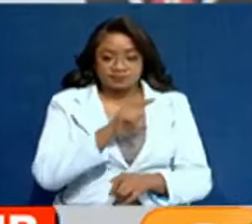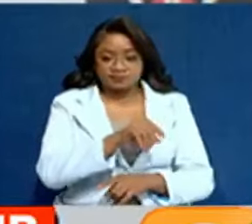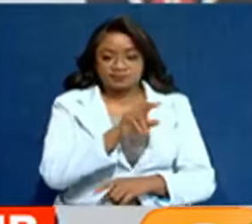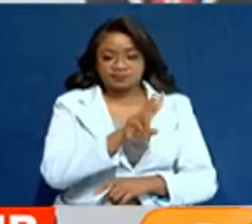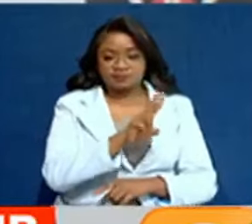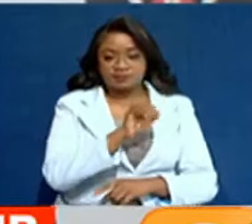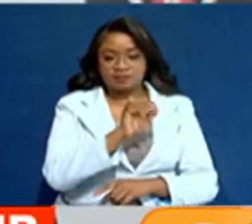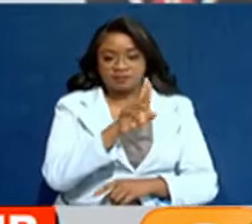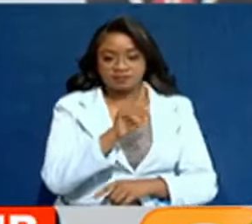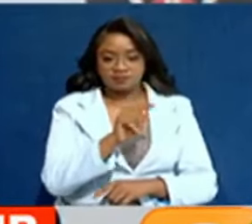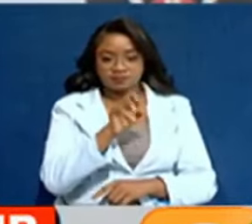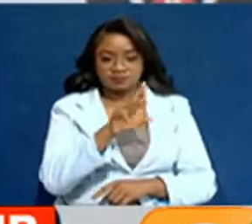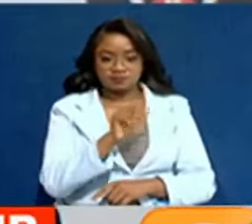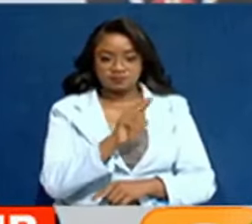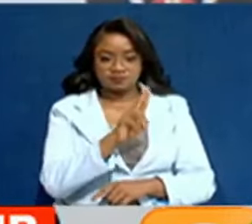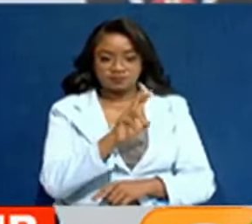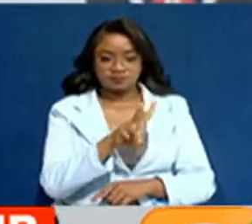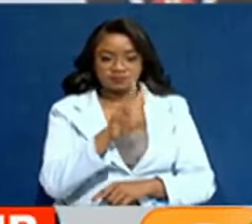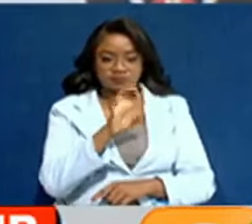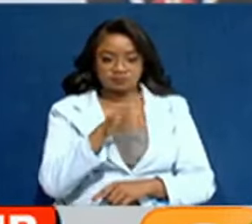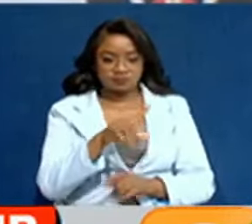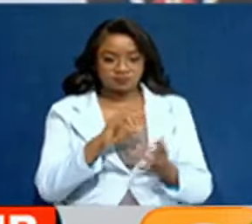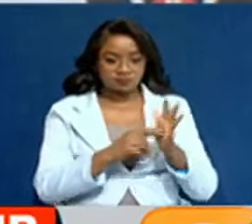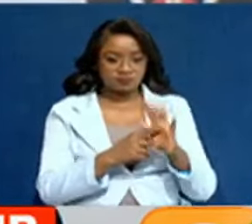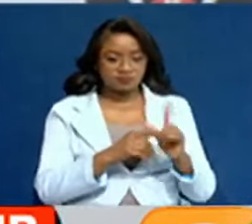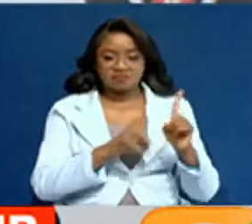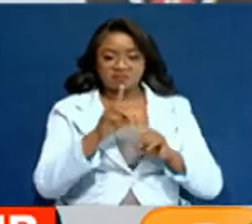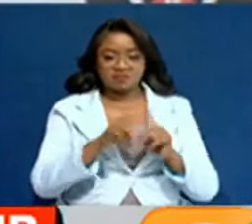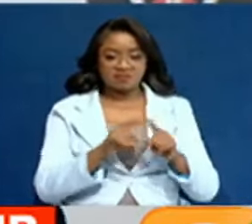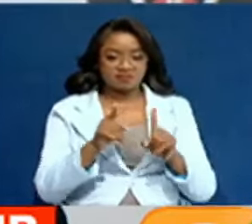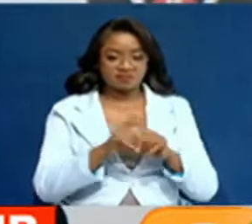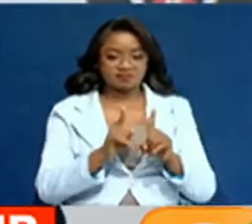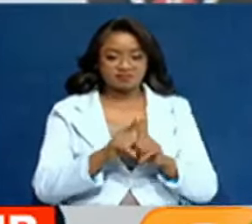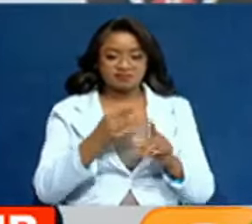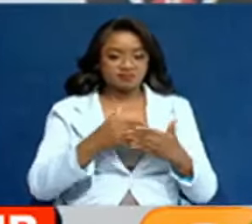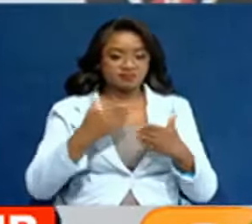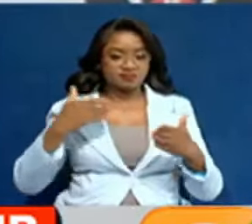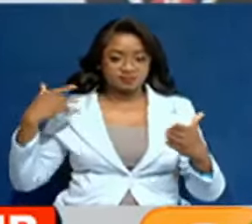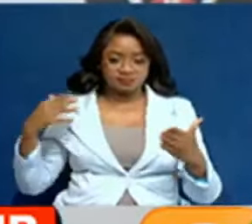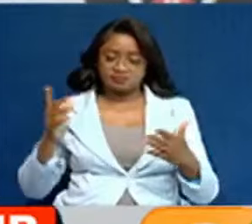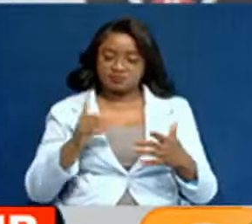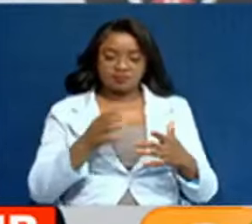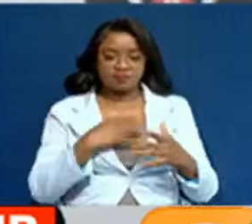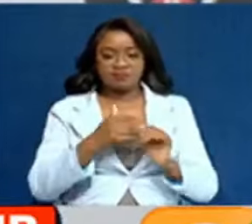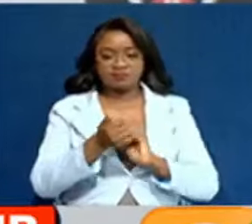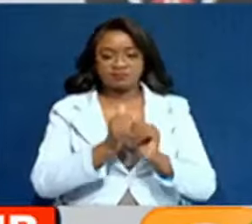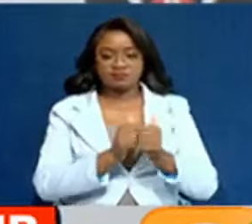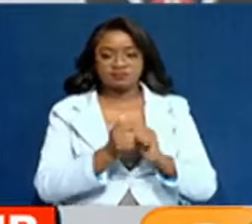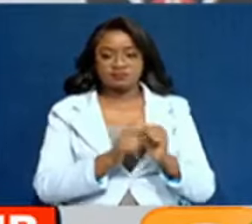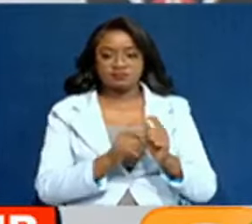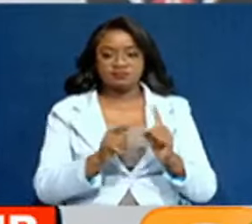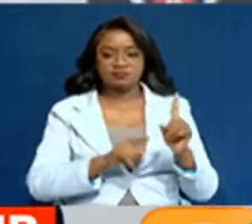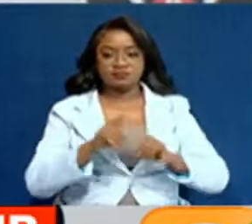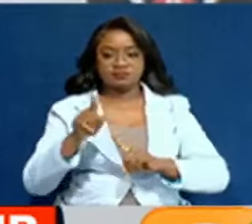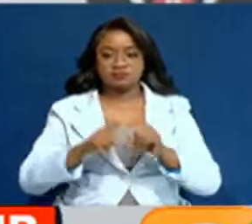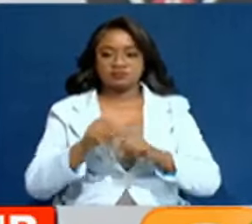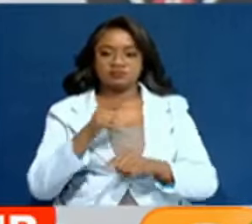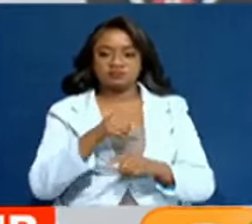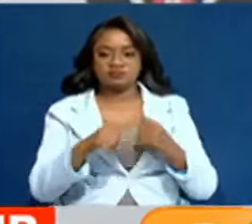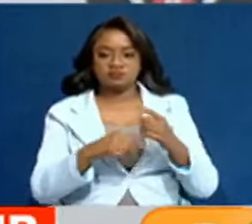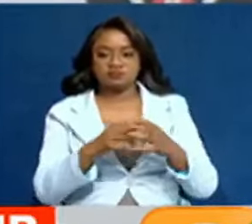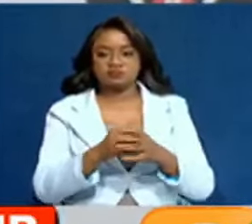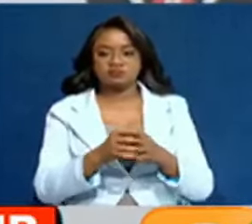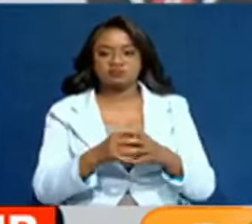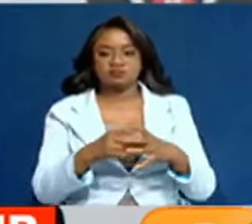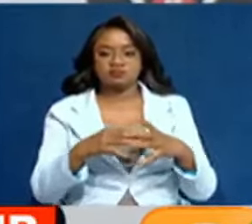not limited, you know, to the traditional way we travel. We also have sports travel, which is growing. And